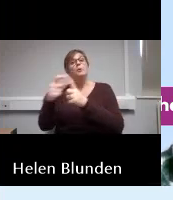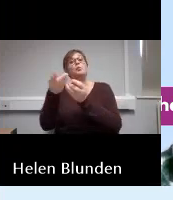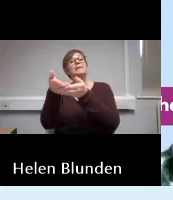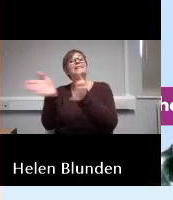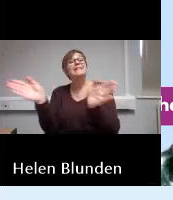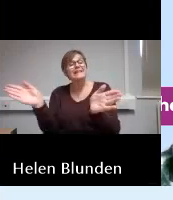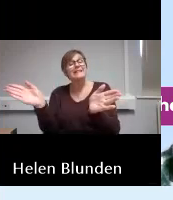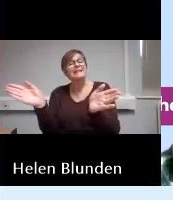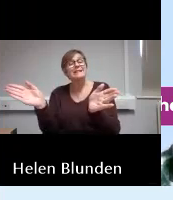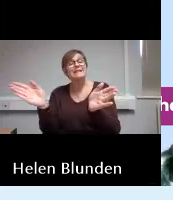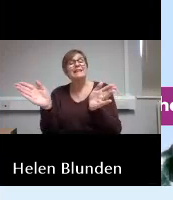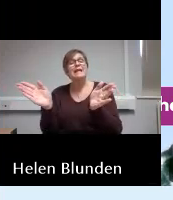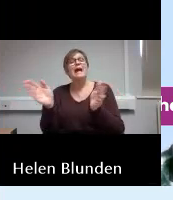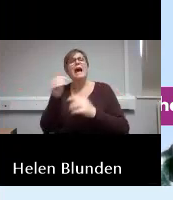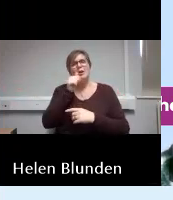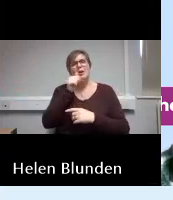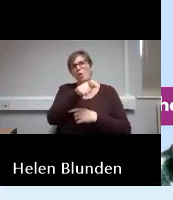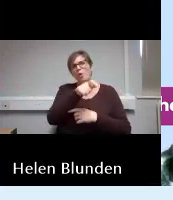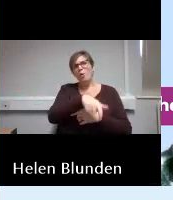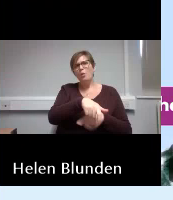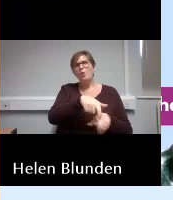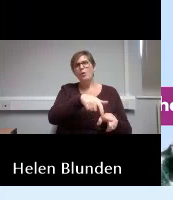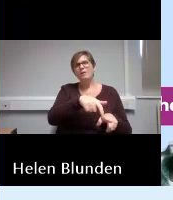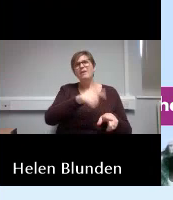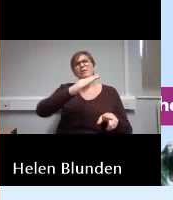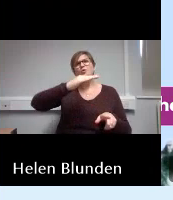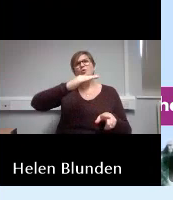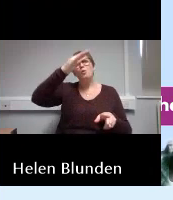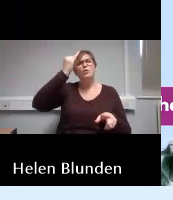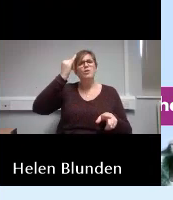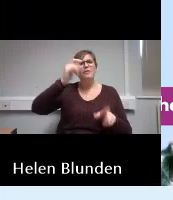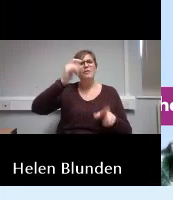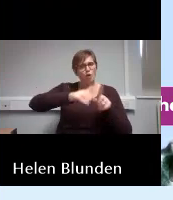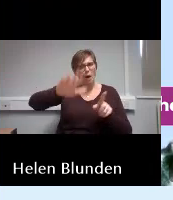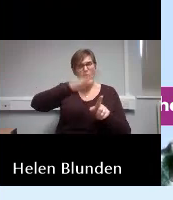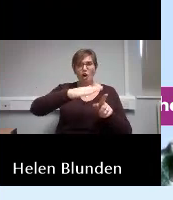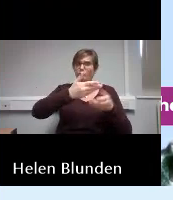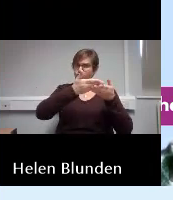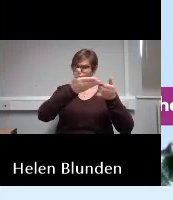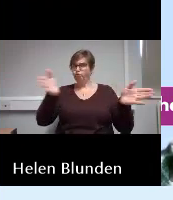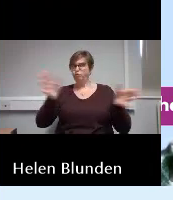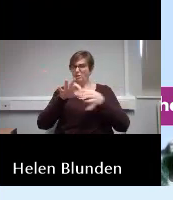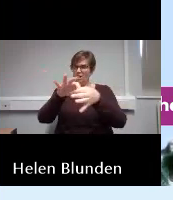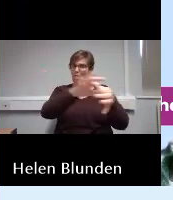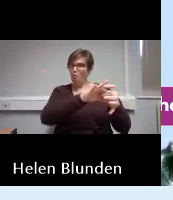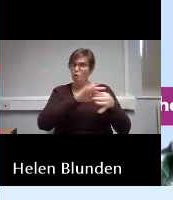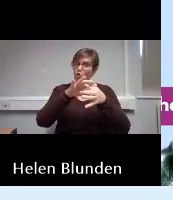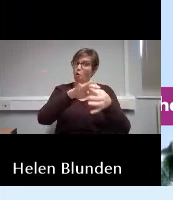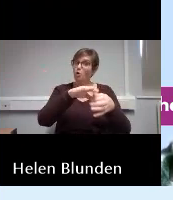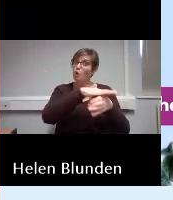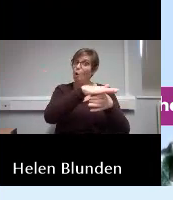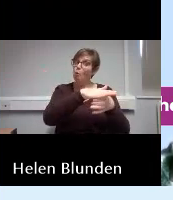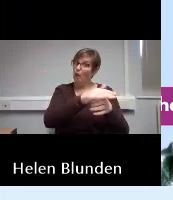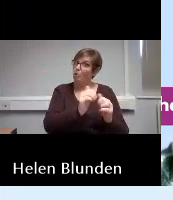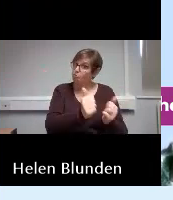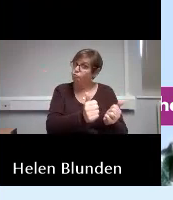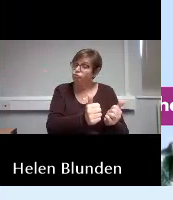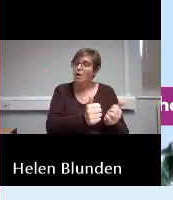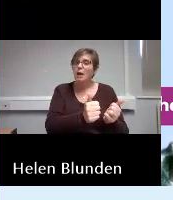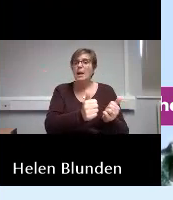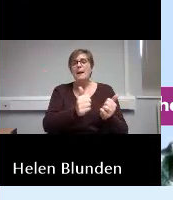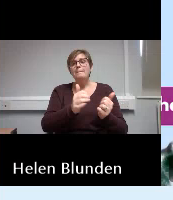I know they have, particularly in the north of Derbyshire, I know they have very broad networks within the localities, and whether that's some